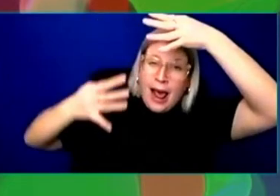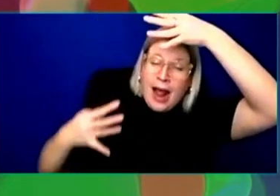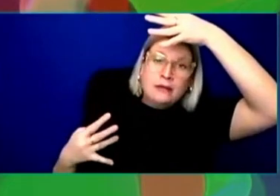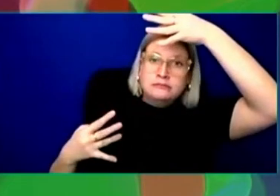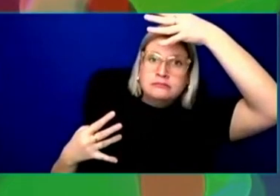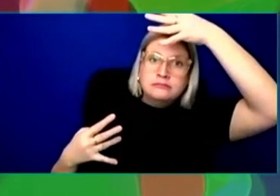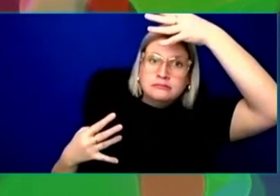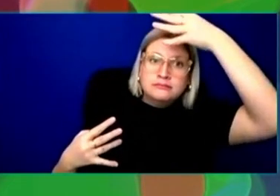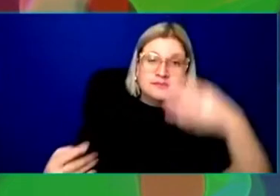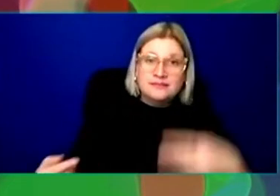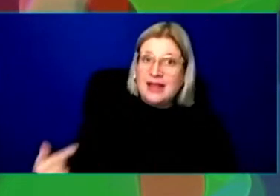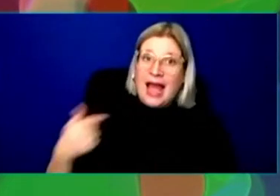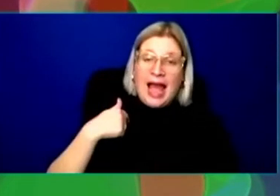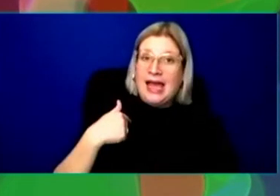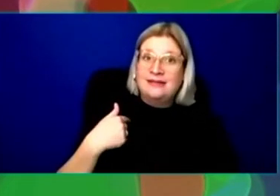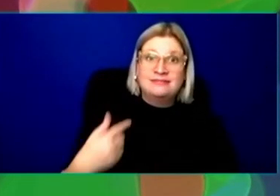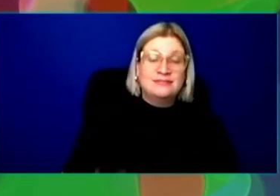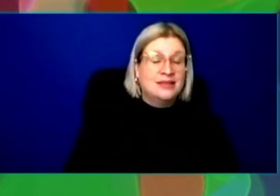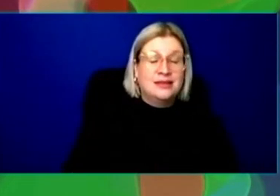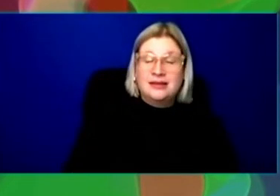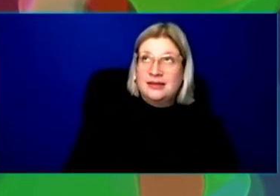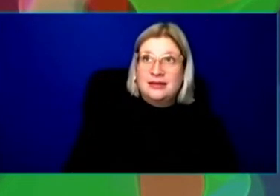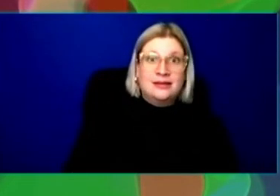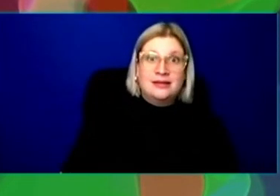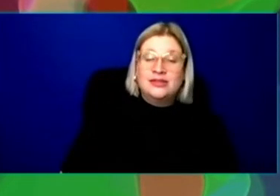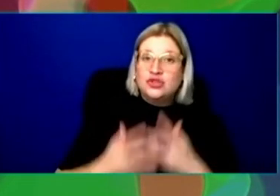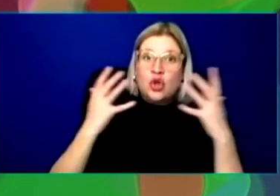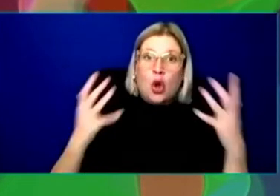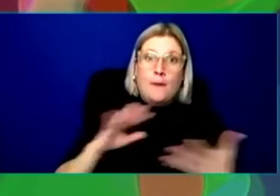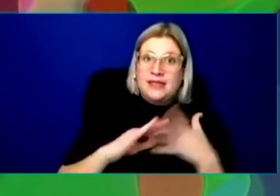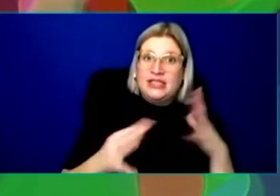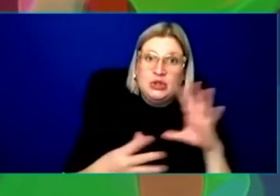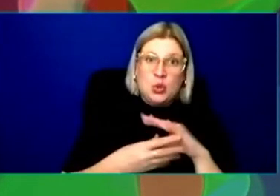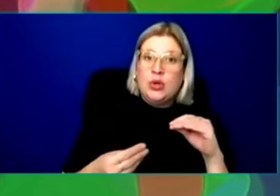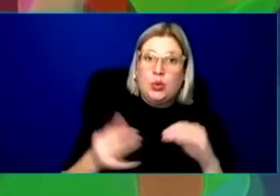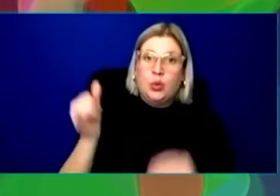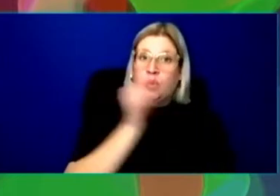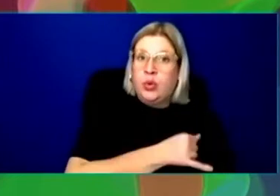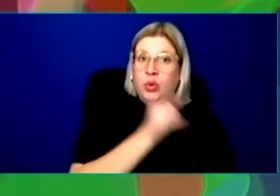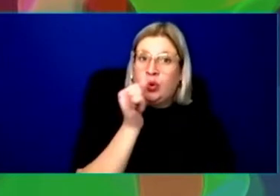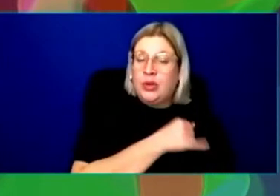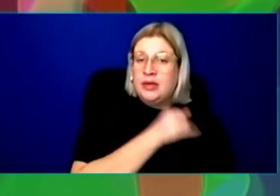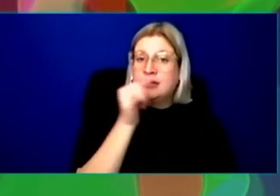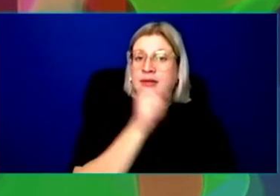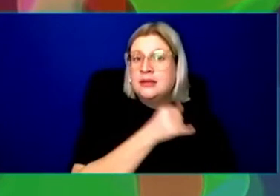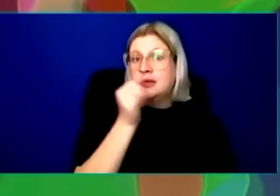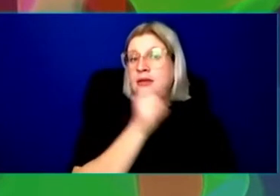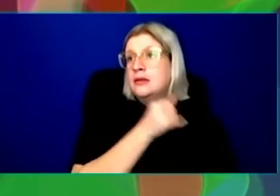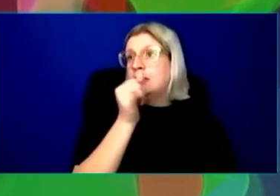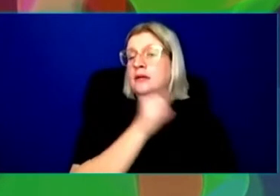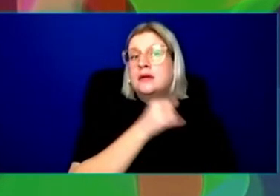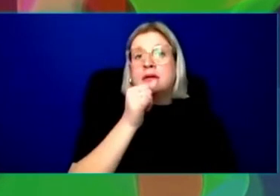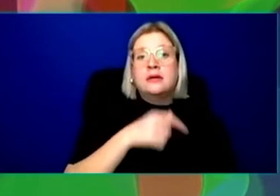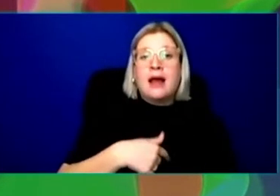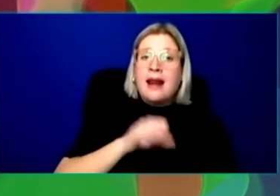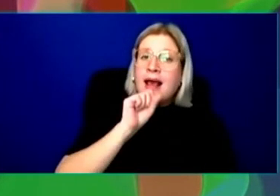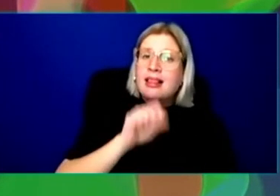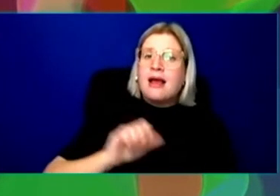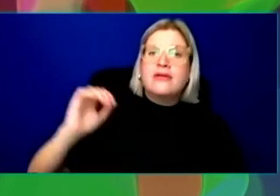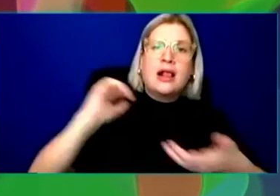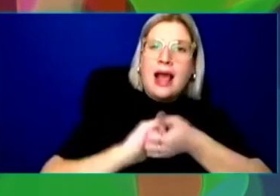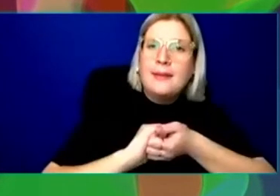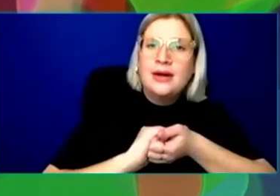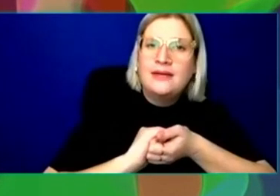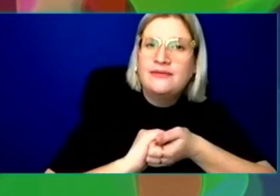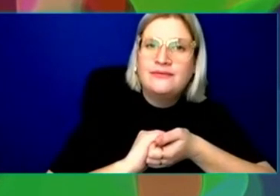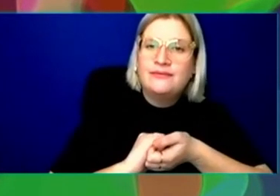I'm cursed with stories, you know what I'm saying? And you know, blessed and cursed, you know, it's maddening. And I'm also, I love collaborating. That's the other thing